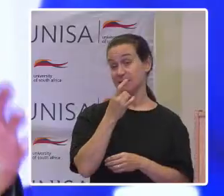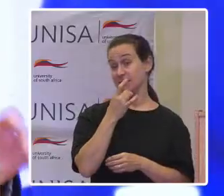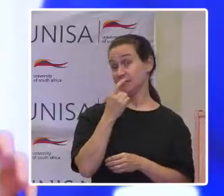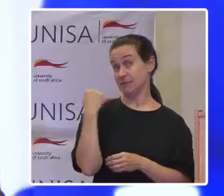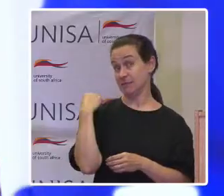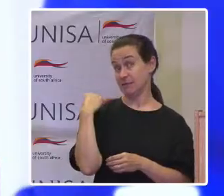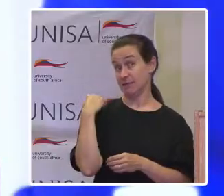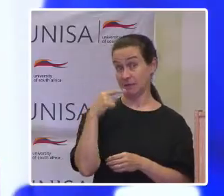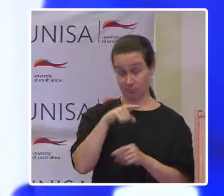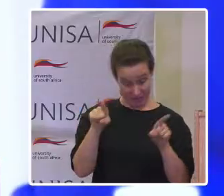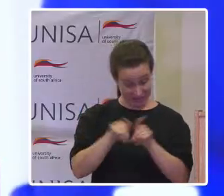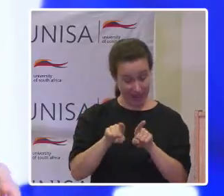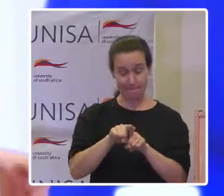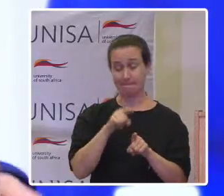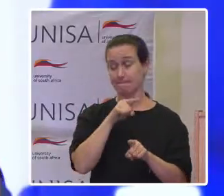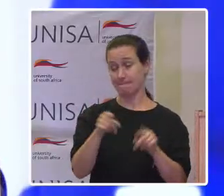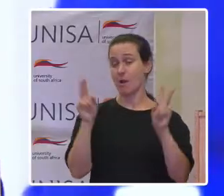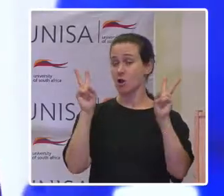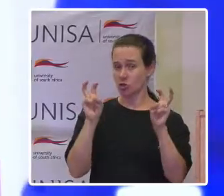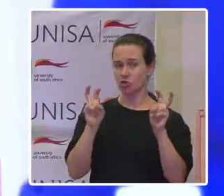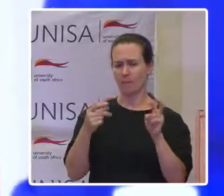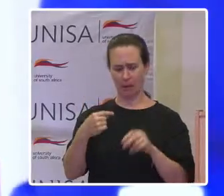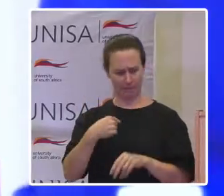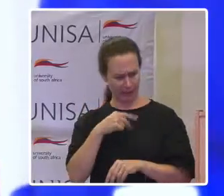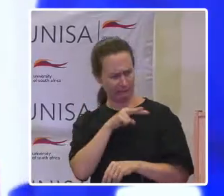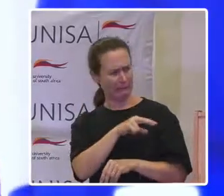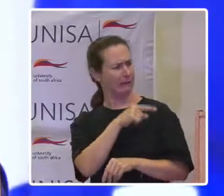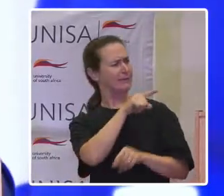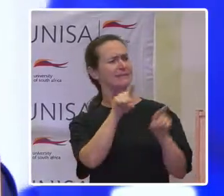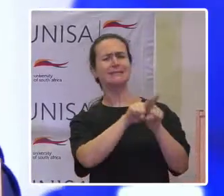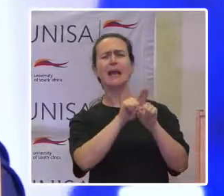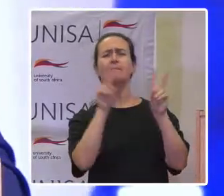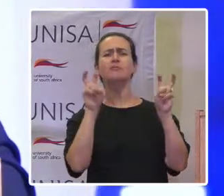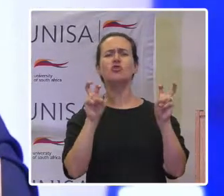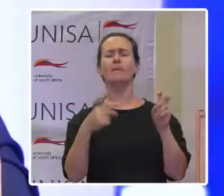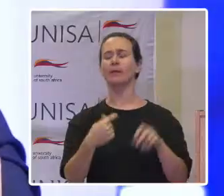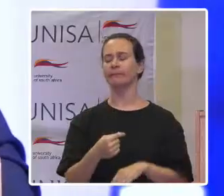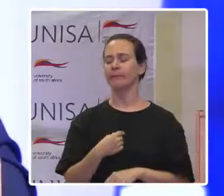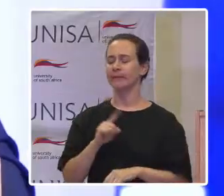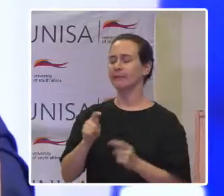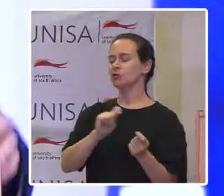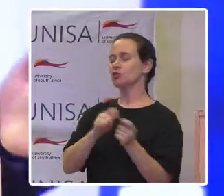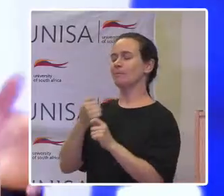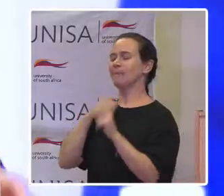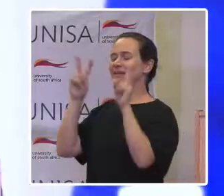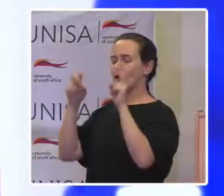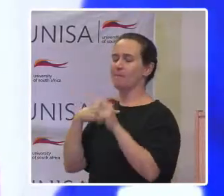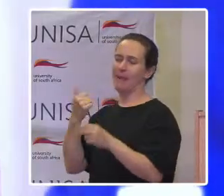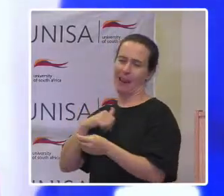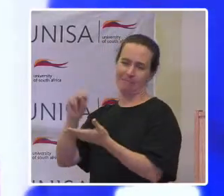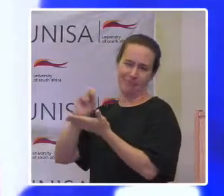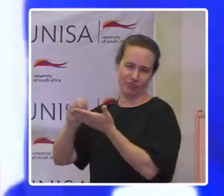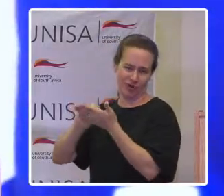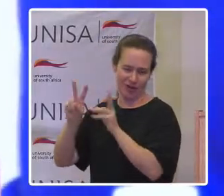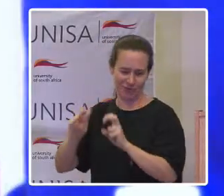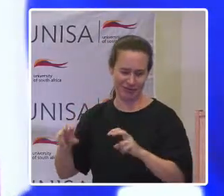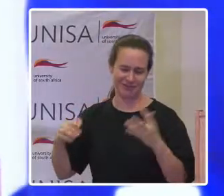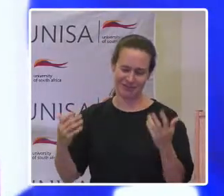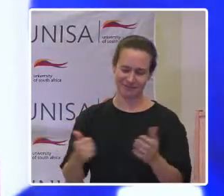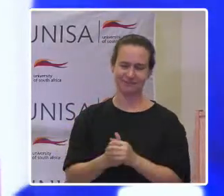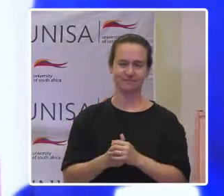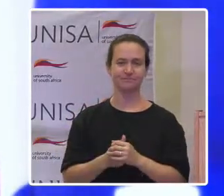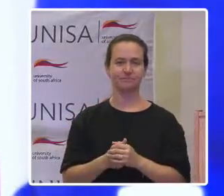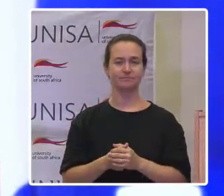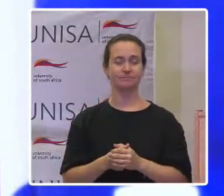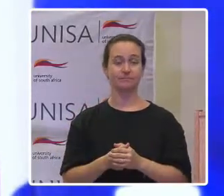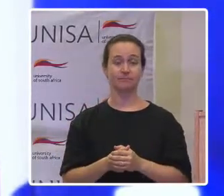this very topic, I then had to change my topic because mine was on the same thing. So I was like, okay, he beat me to it, but it's now just